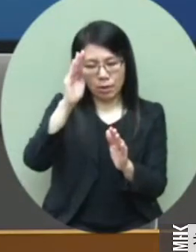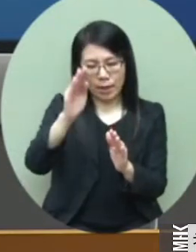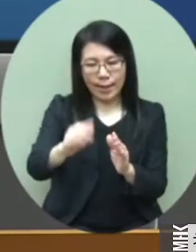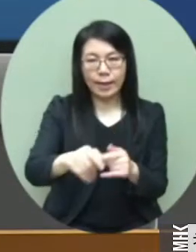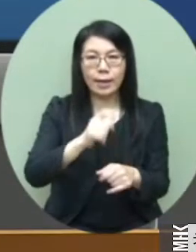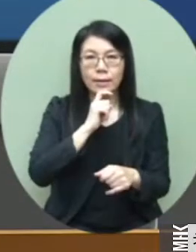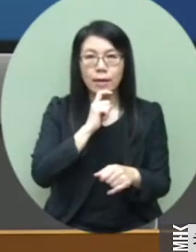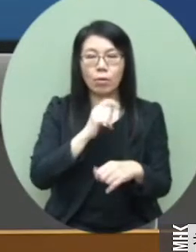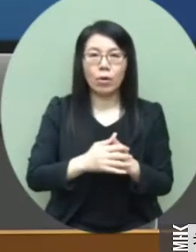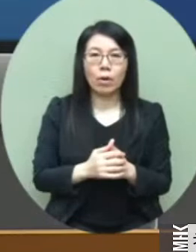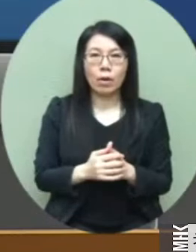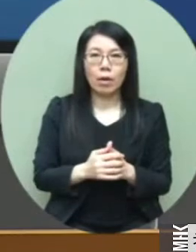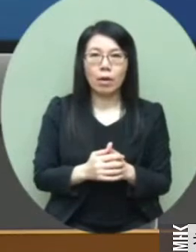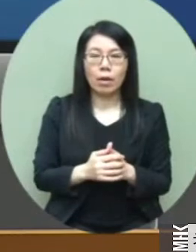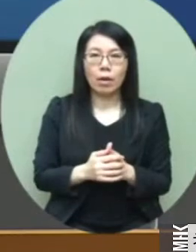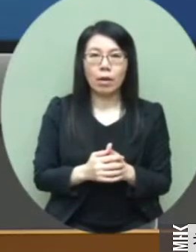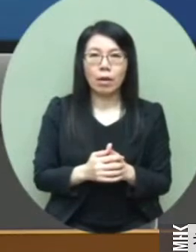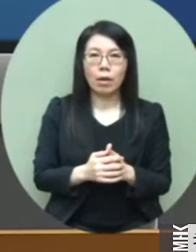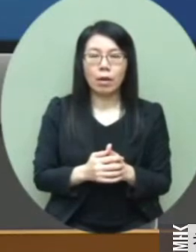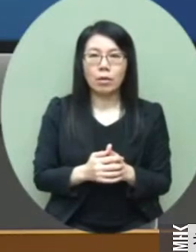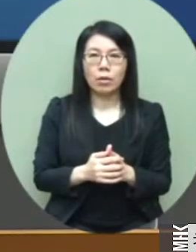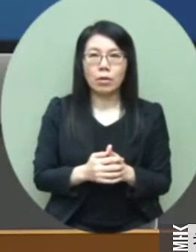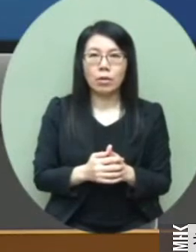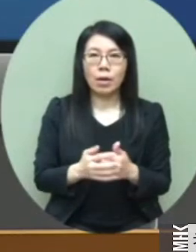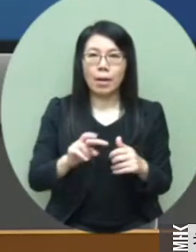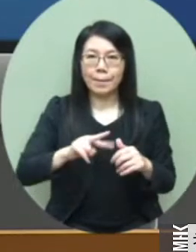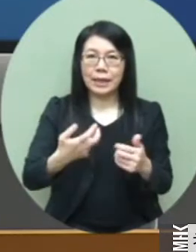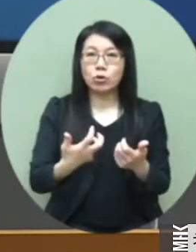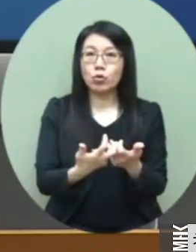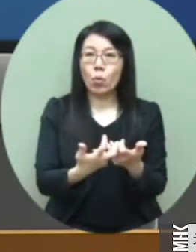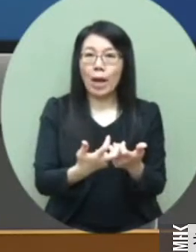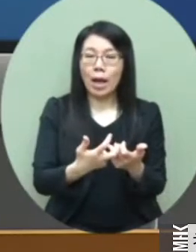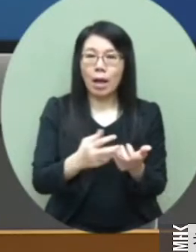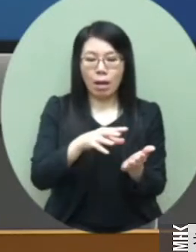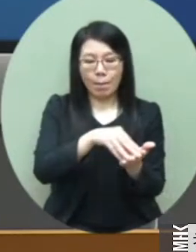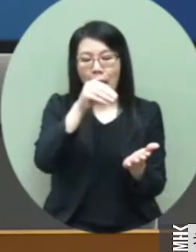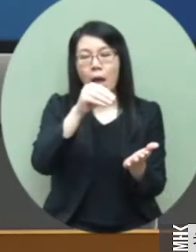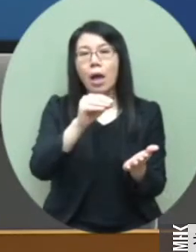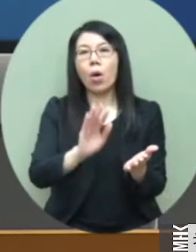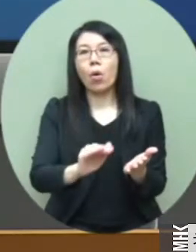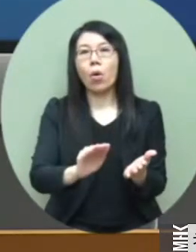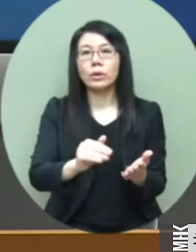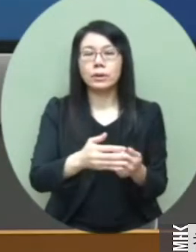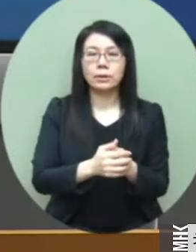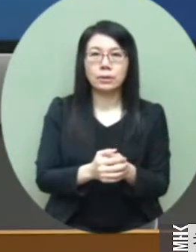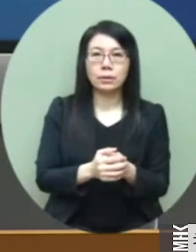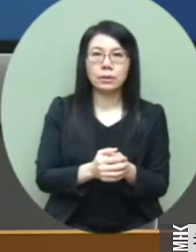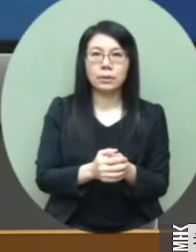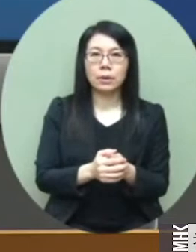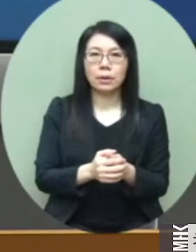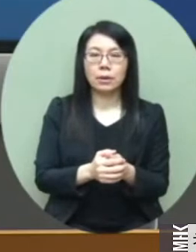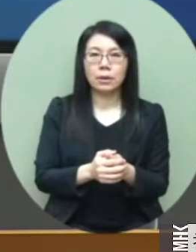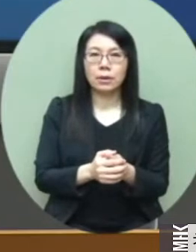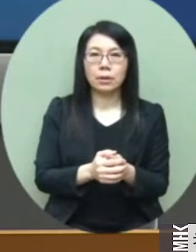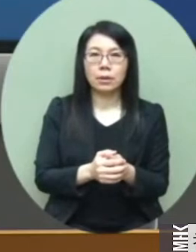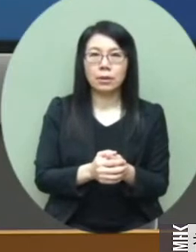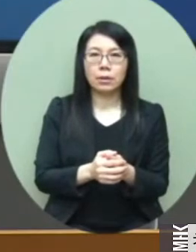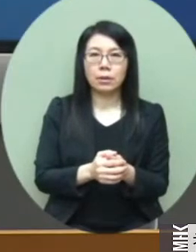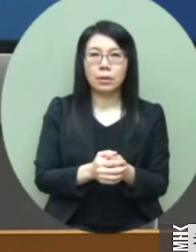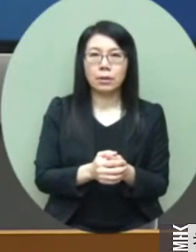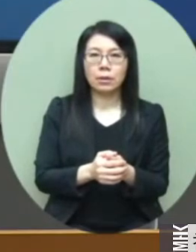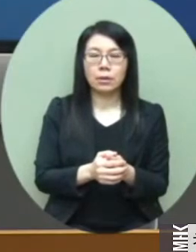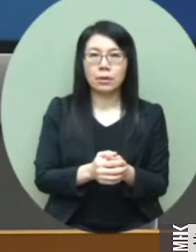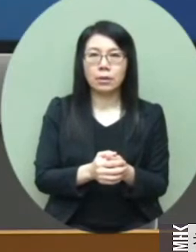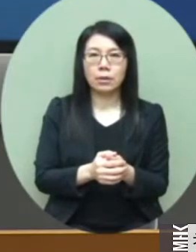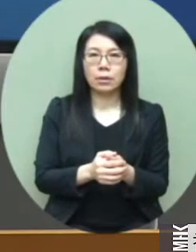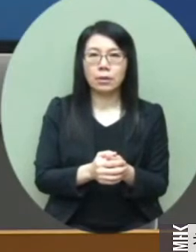digitalized model is being prepared, then, you know, you would be able to do it within,